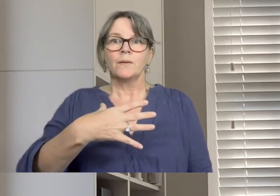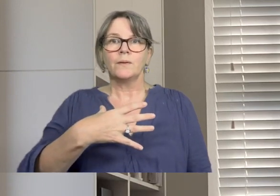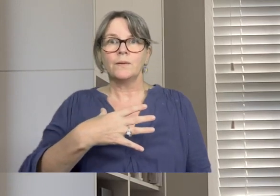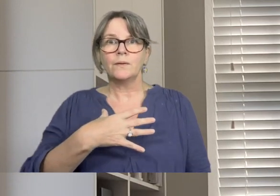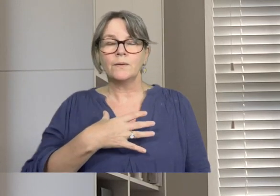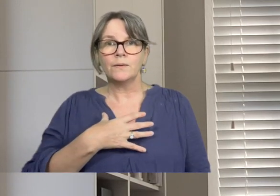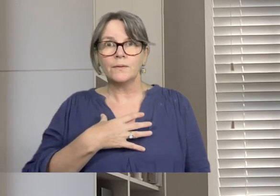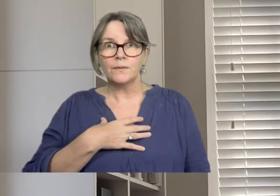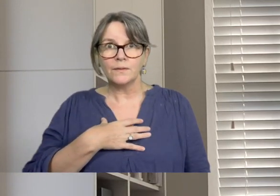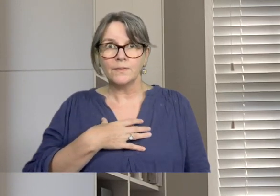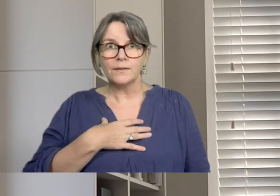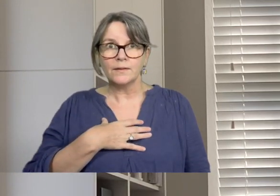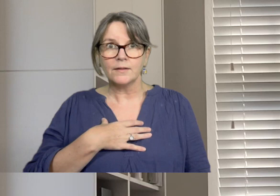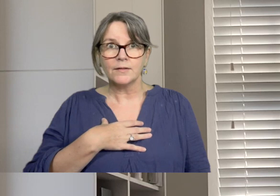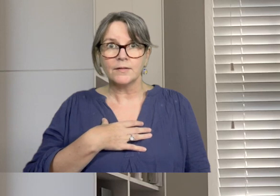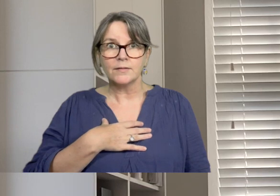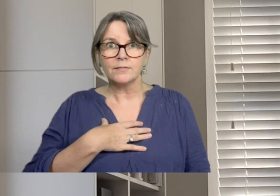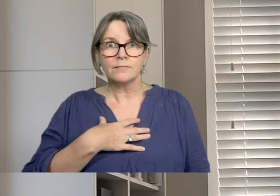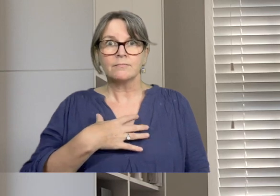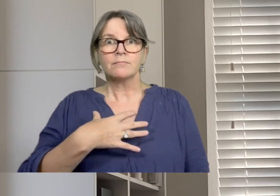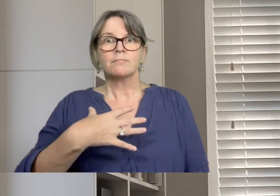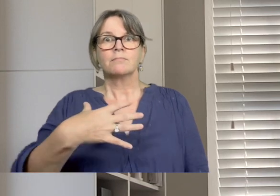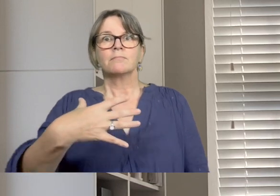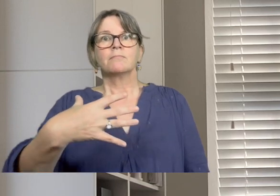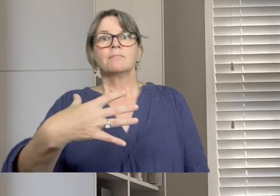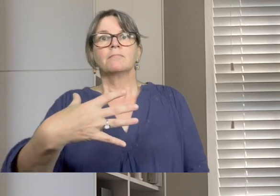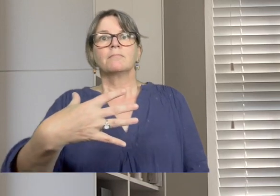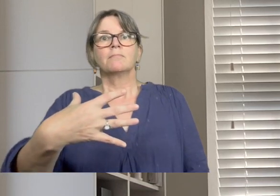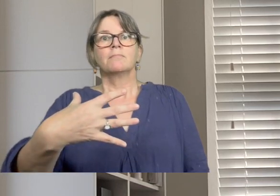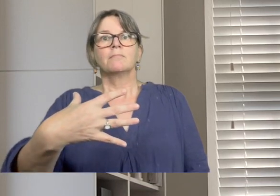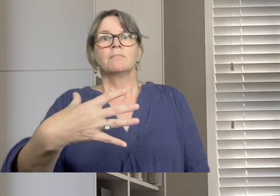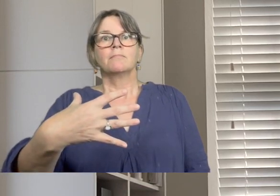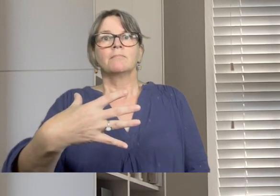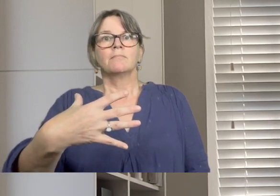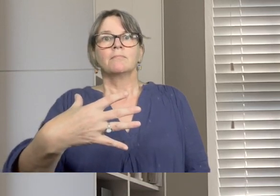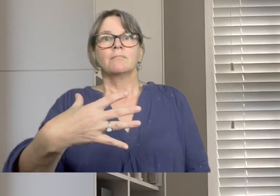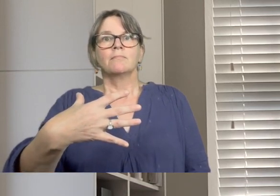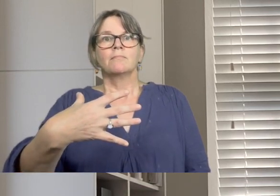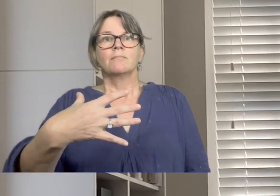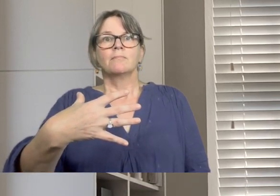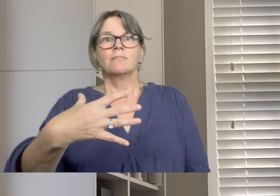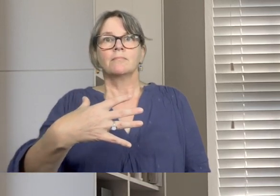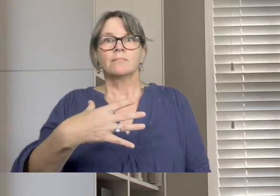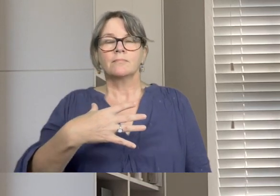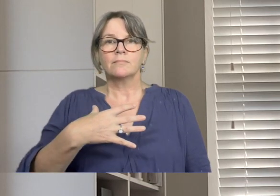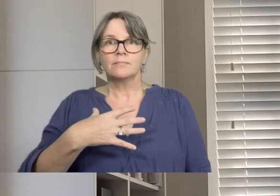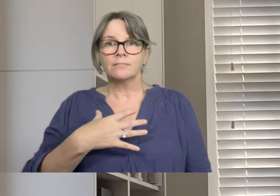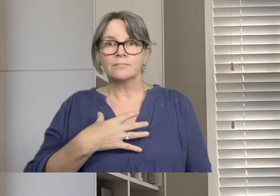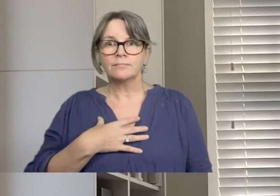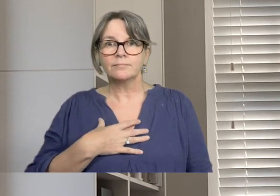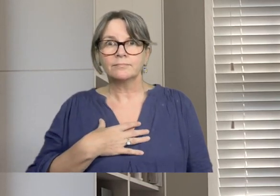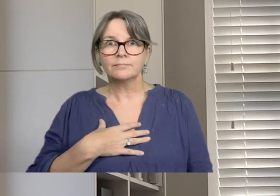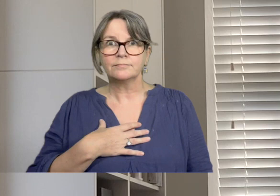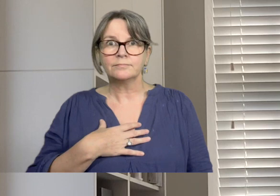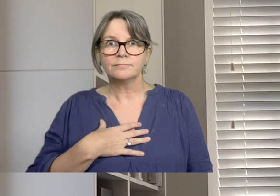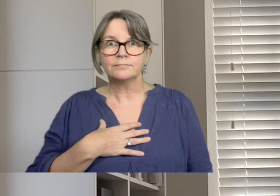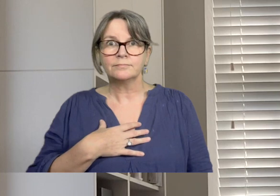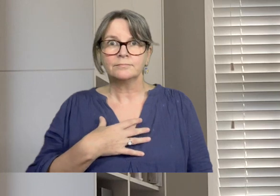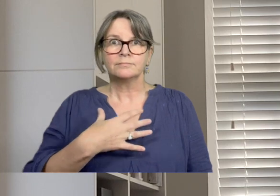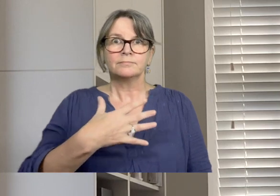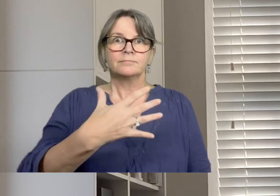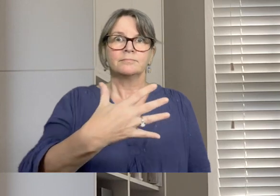movement. And back to center. Now we go across, so we take a breath in, reach across, we breathe